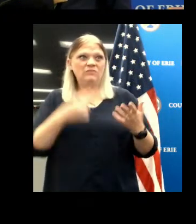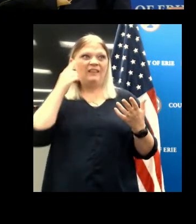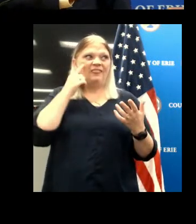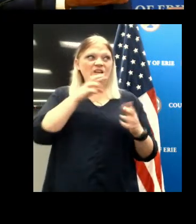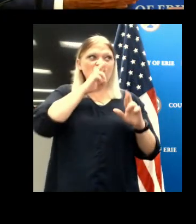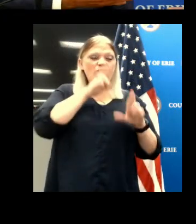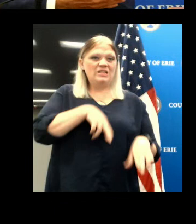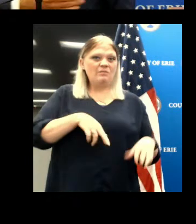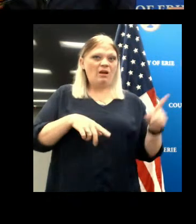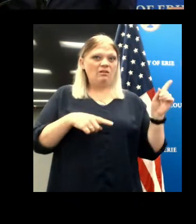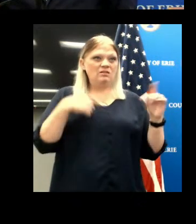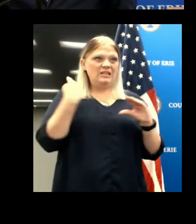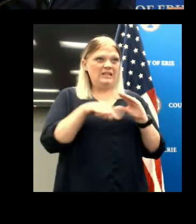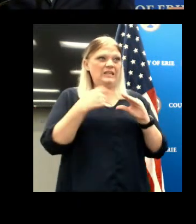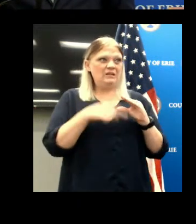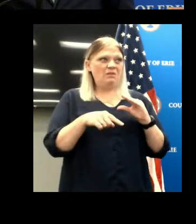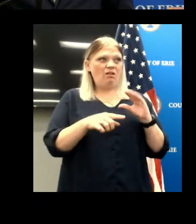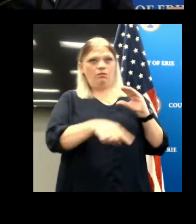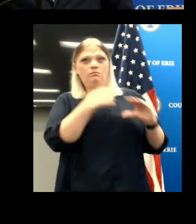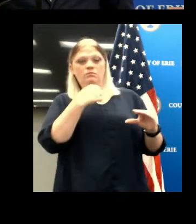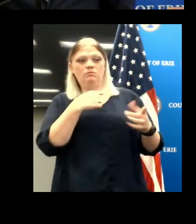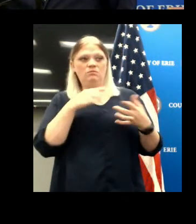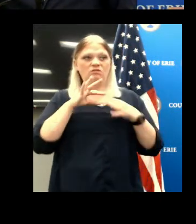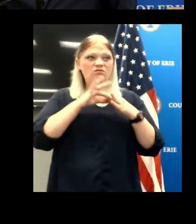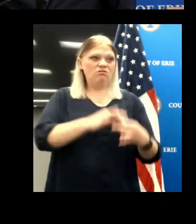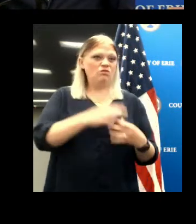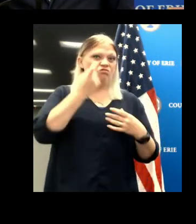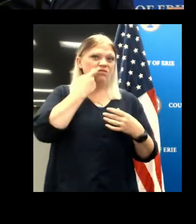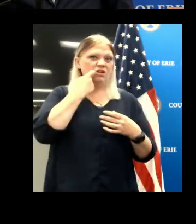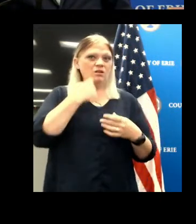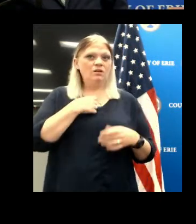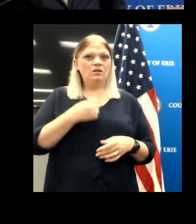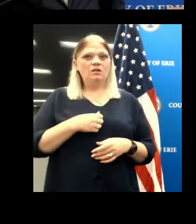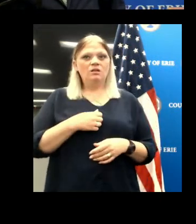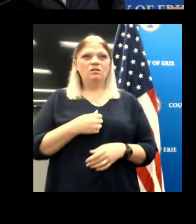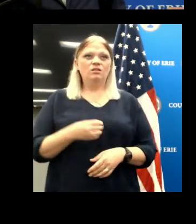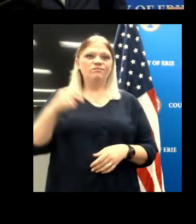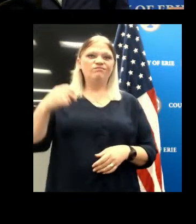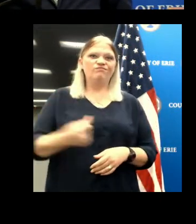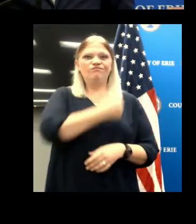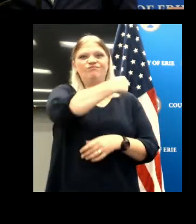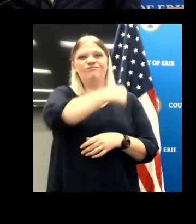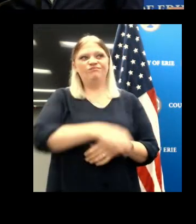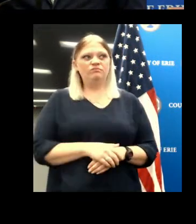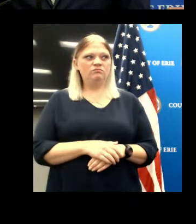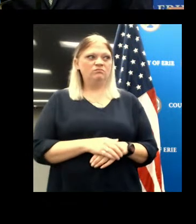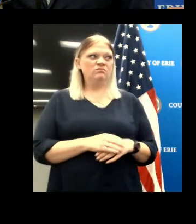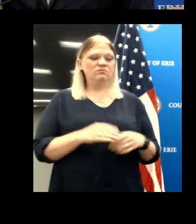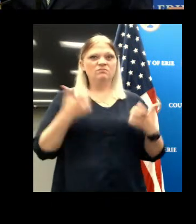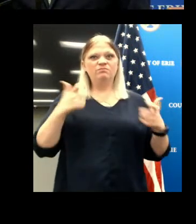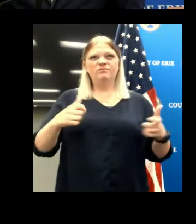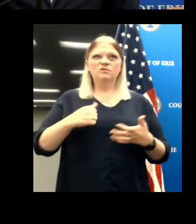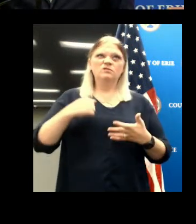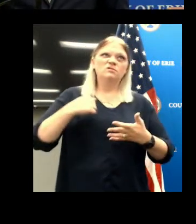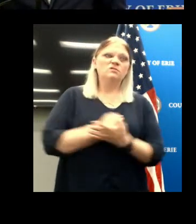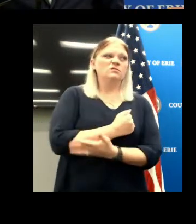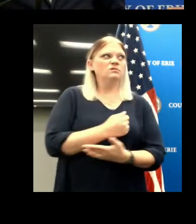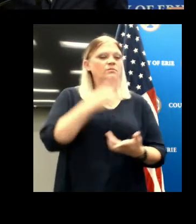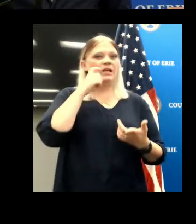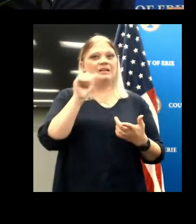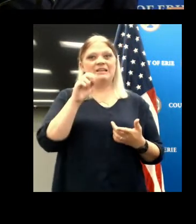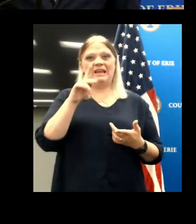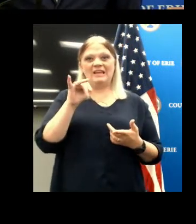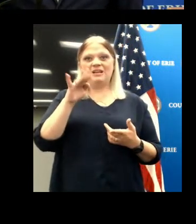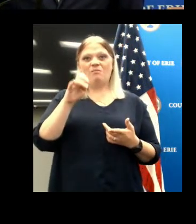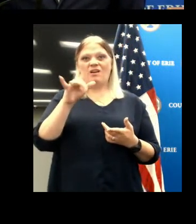response she had in an email she sent to me with regards to the latest response was bummer, right? Yeah, it's not big bummer because the antibody